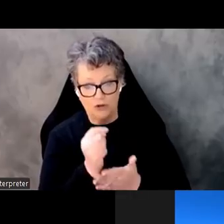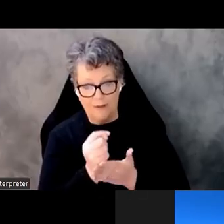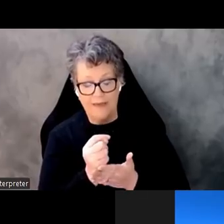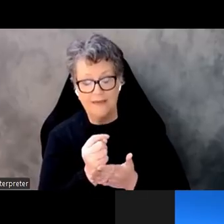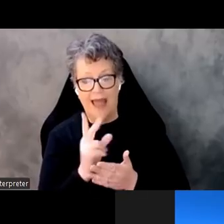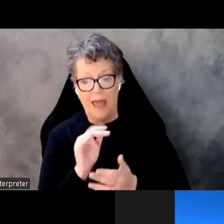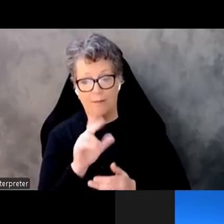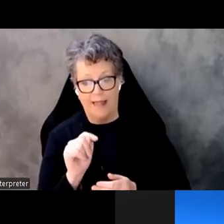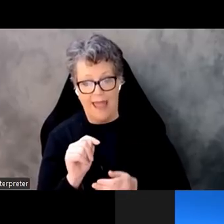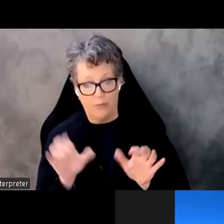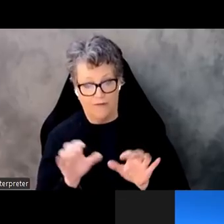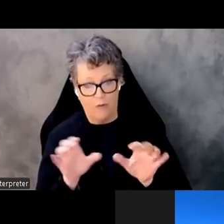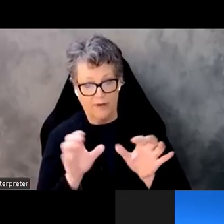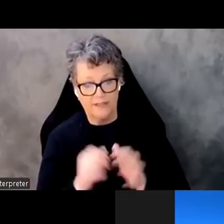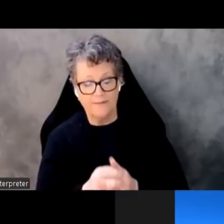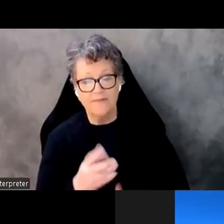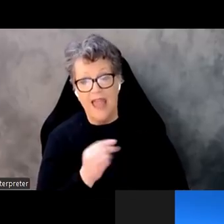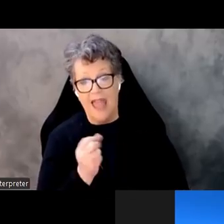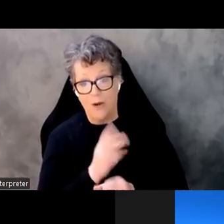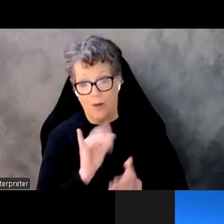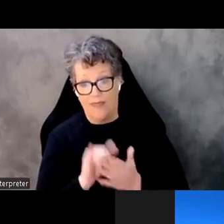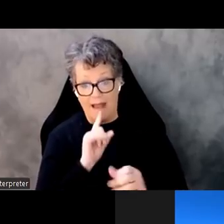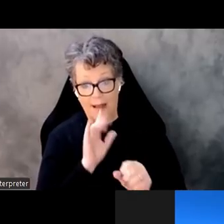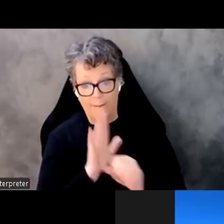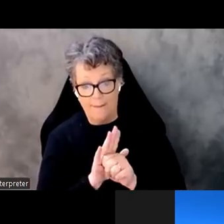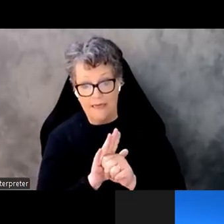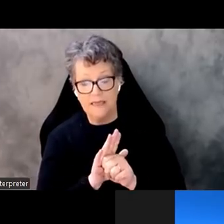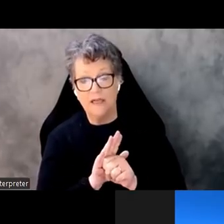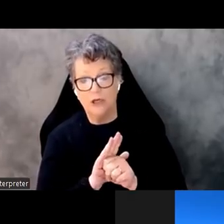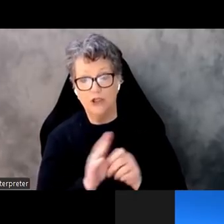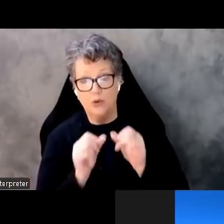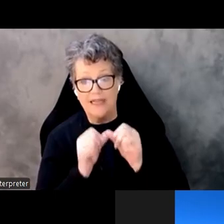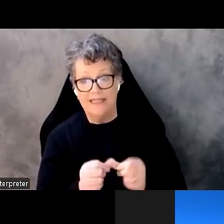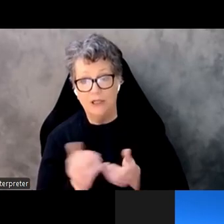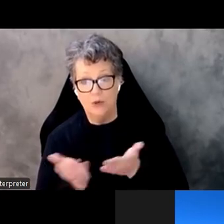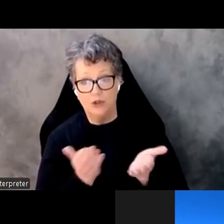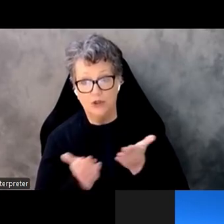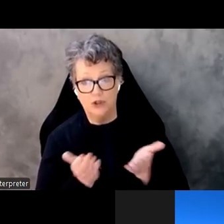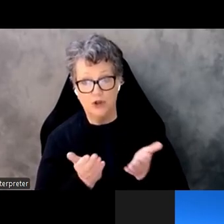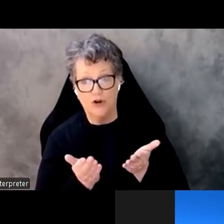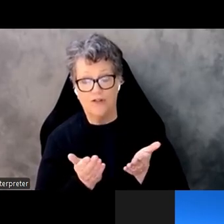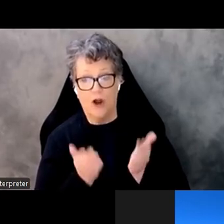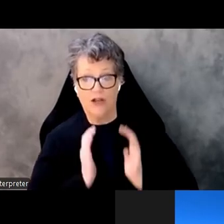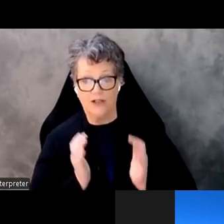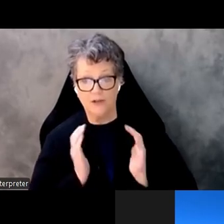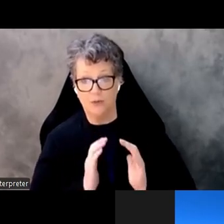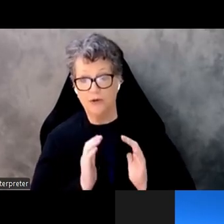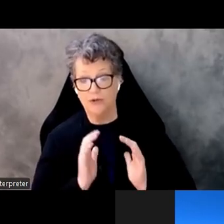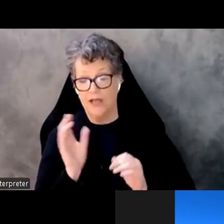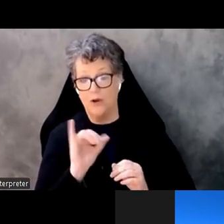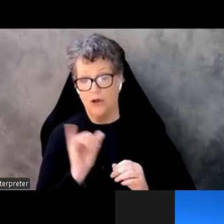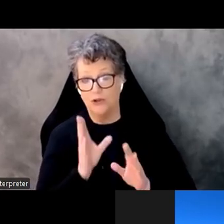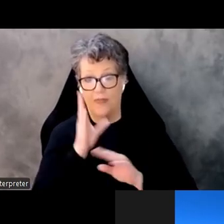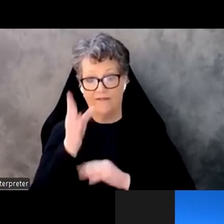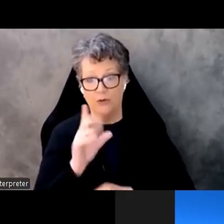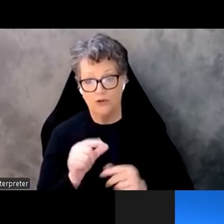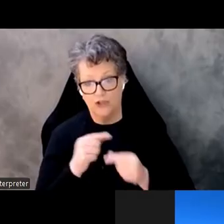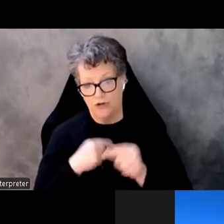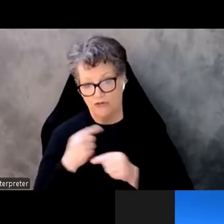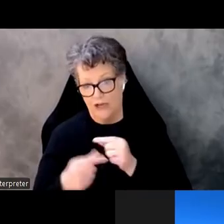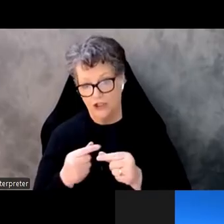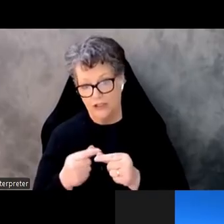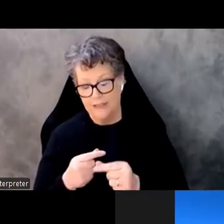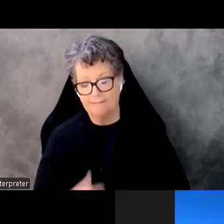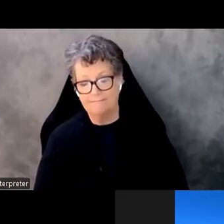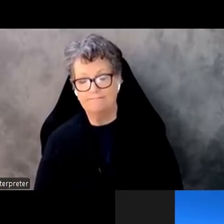plant performance, and with that commitment to continue to serve our customers as well as that future generations as part